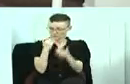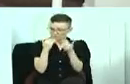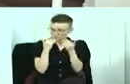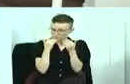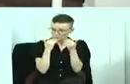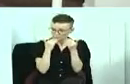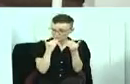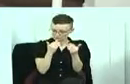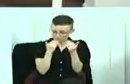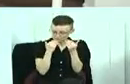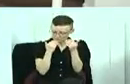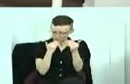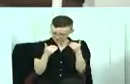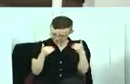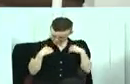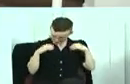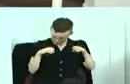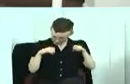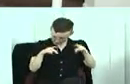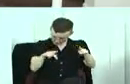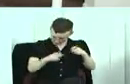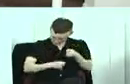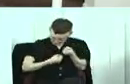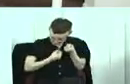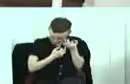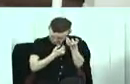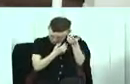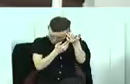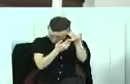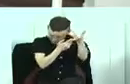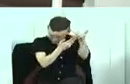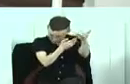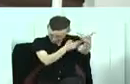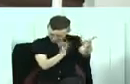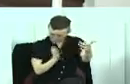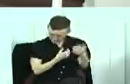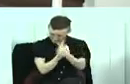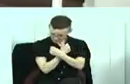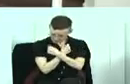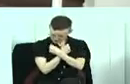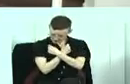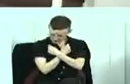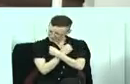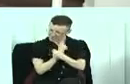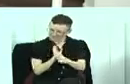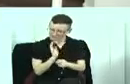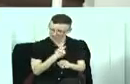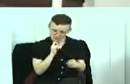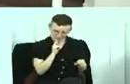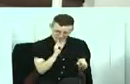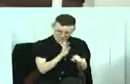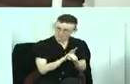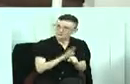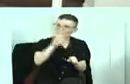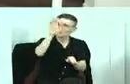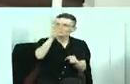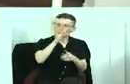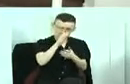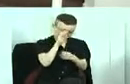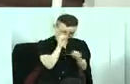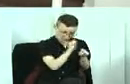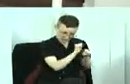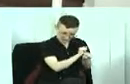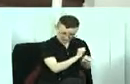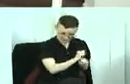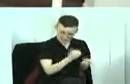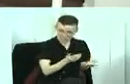small way to express our tremendous love for you and our commitment to your ministry here on earth, to being those expressions of